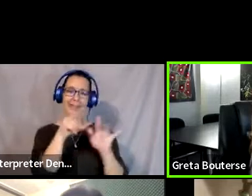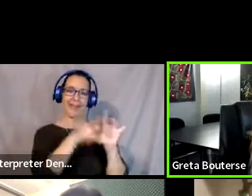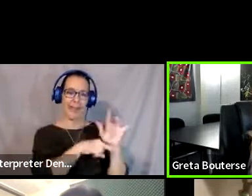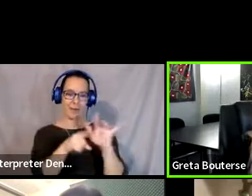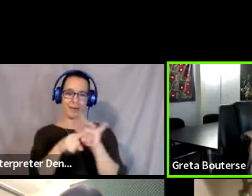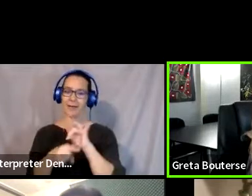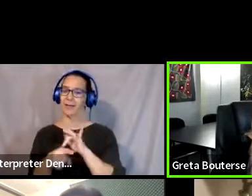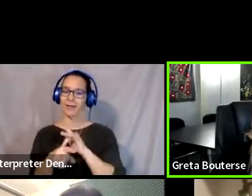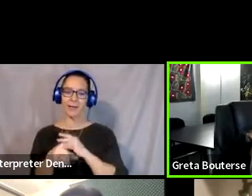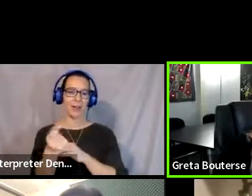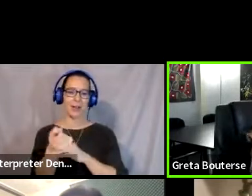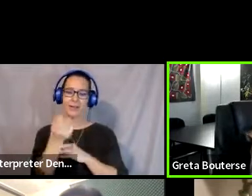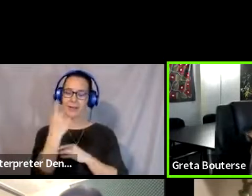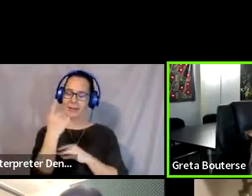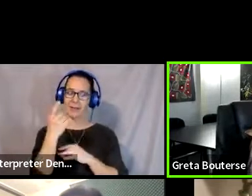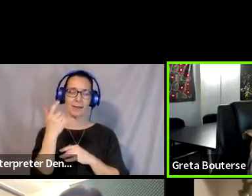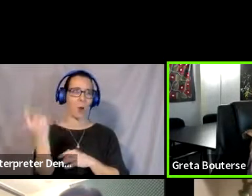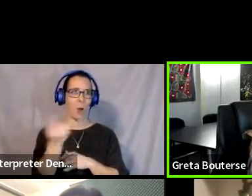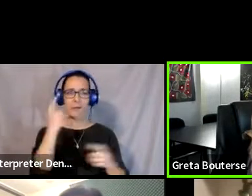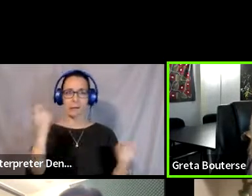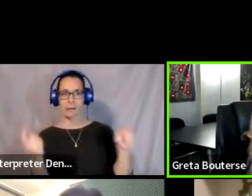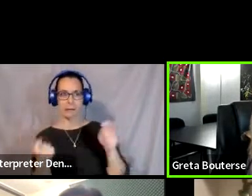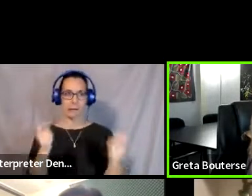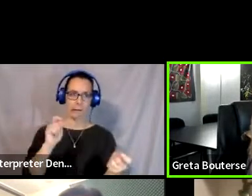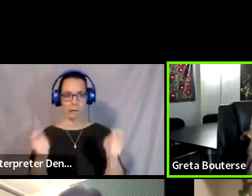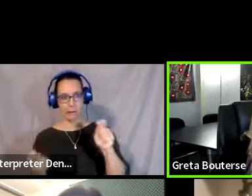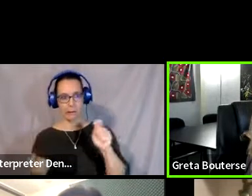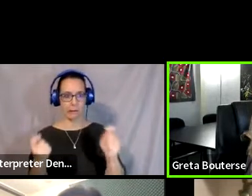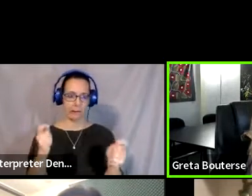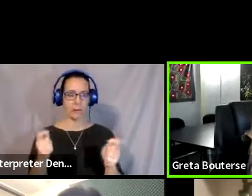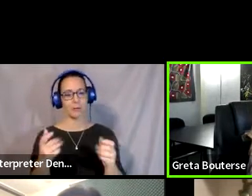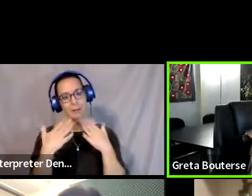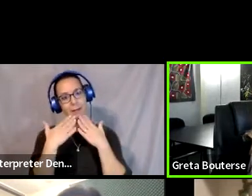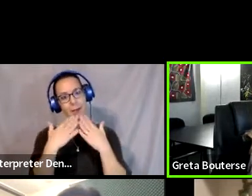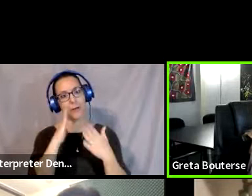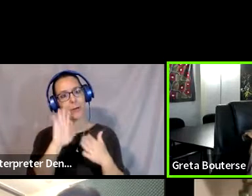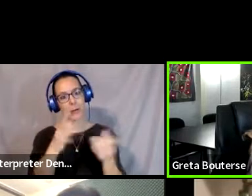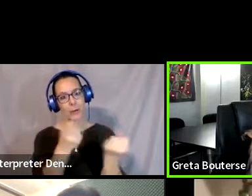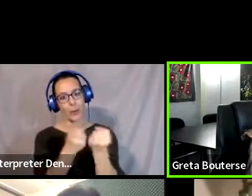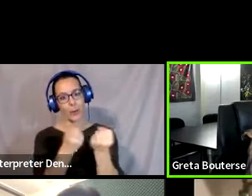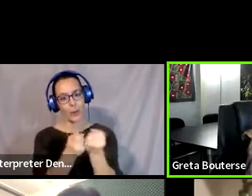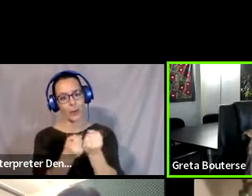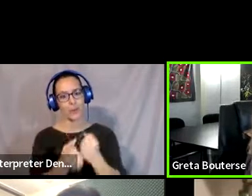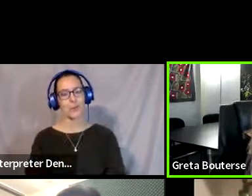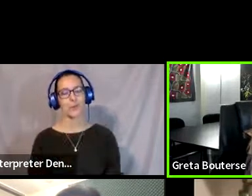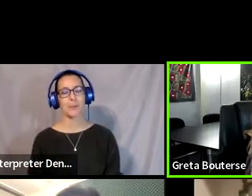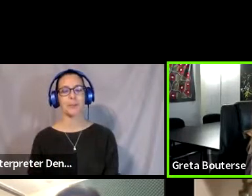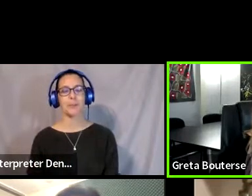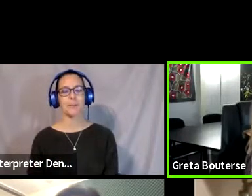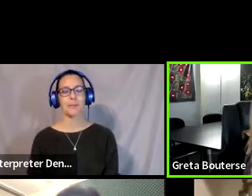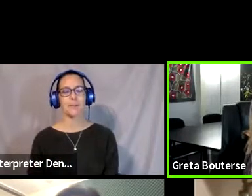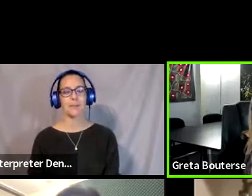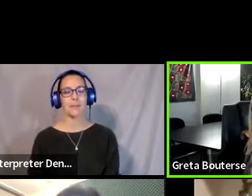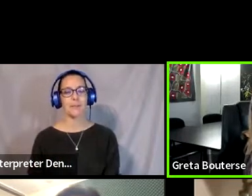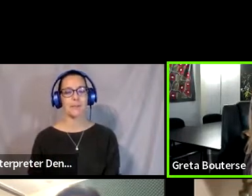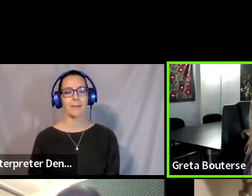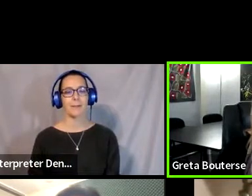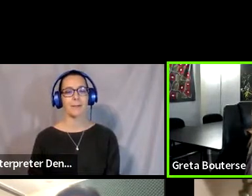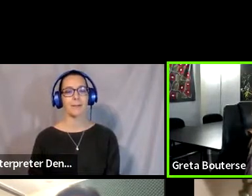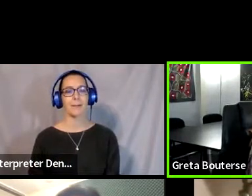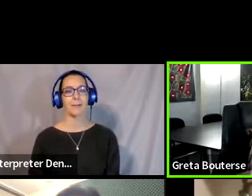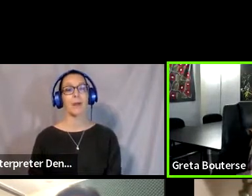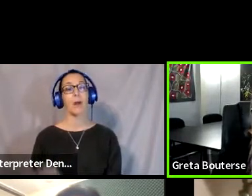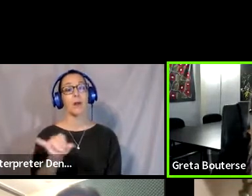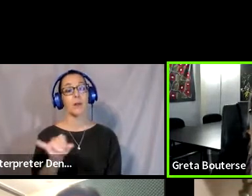so thank you for supporting us in that. In addition, I want to also acknowledge